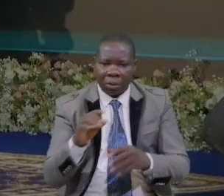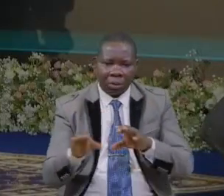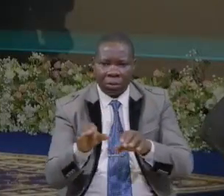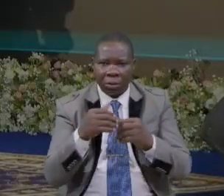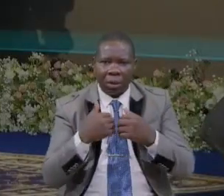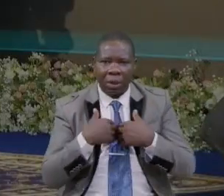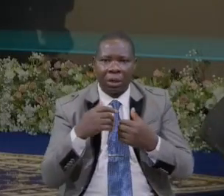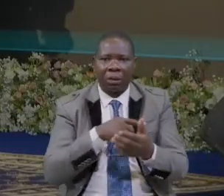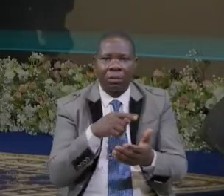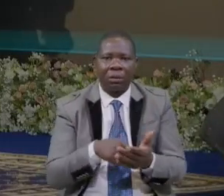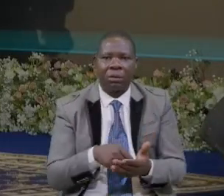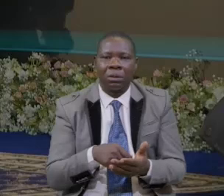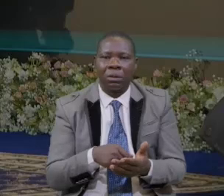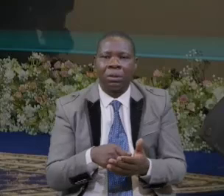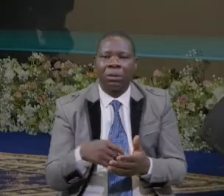It's our teacher